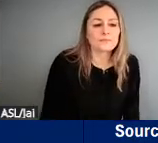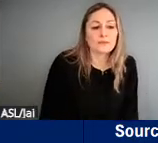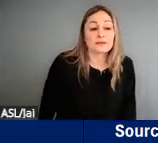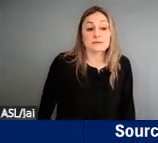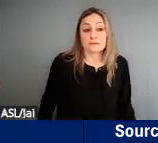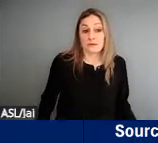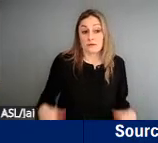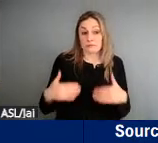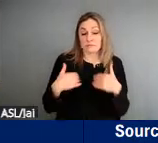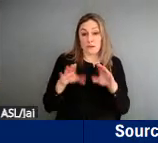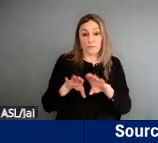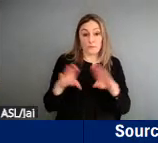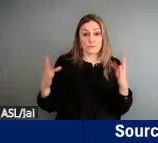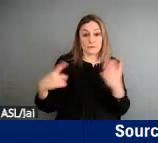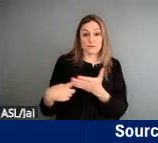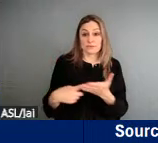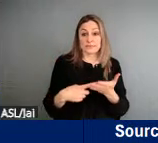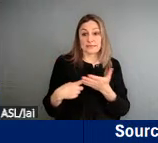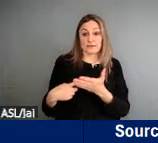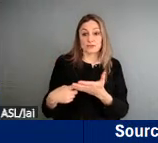it up for a discussion.